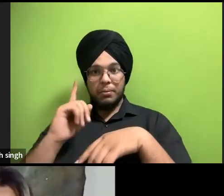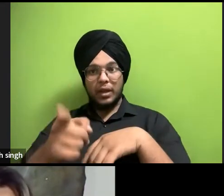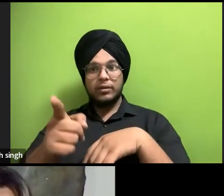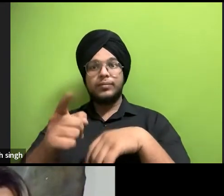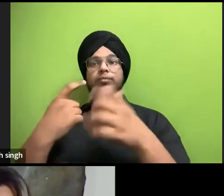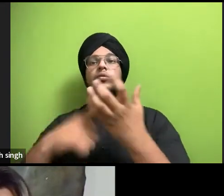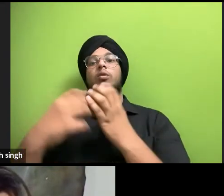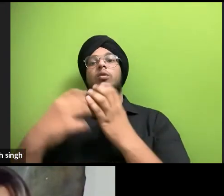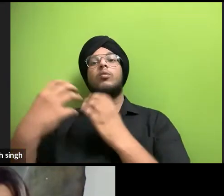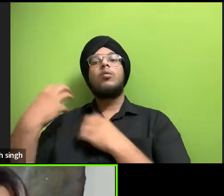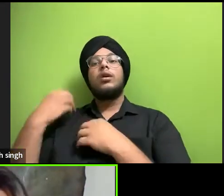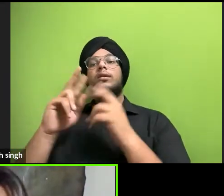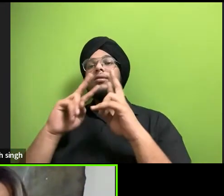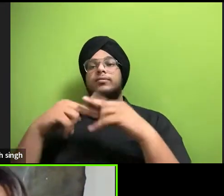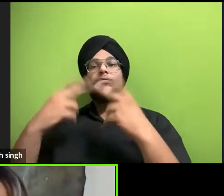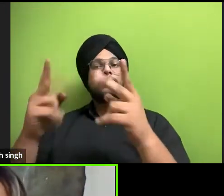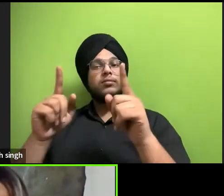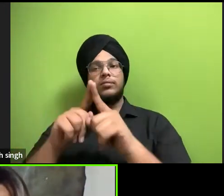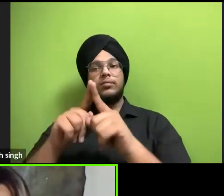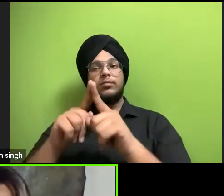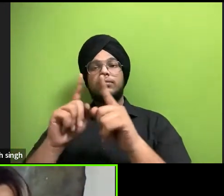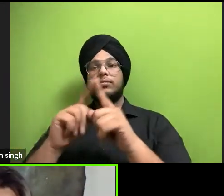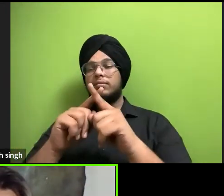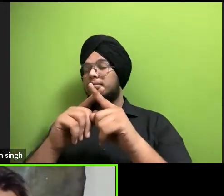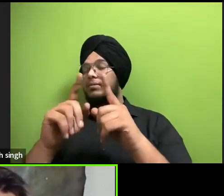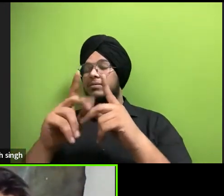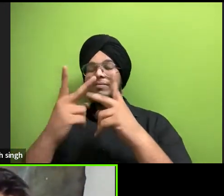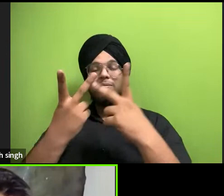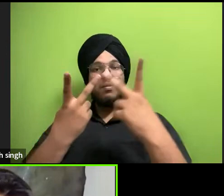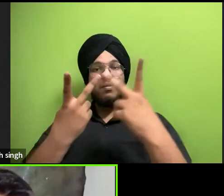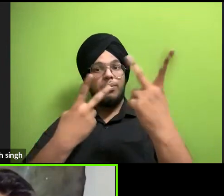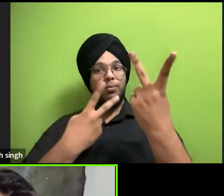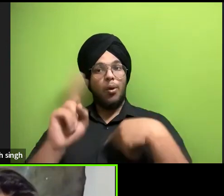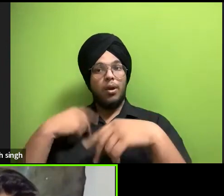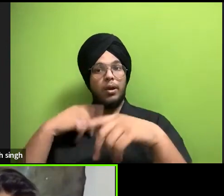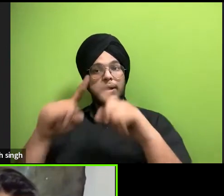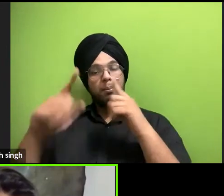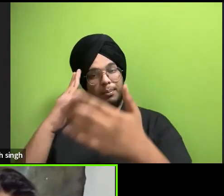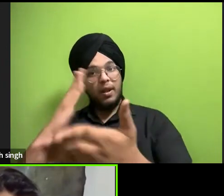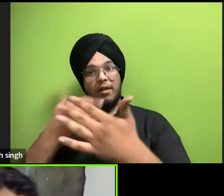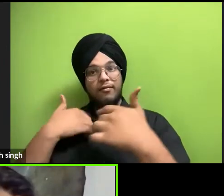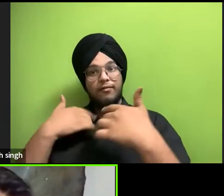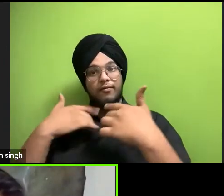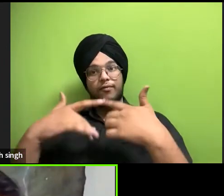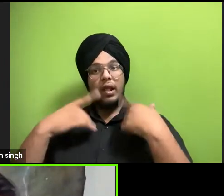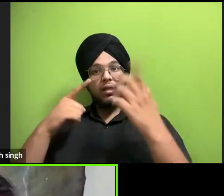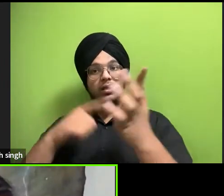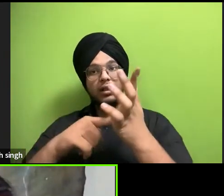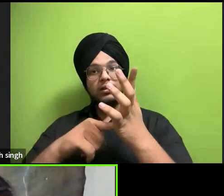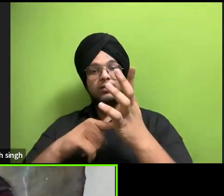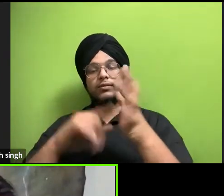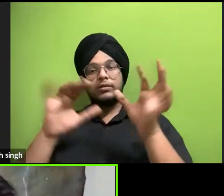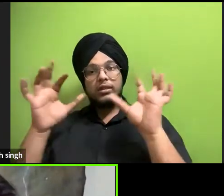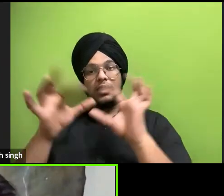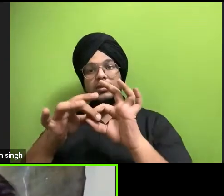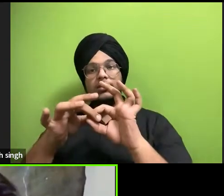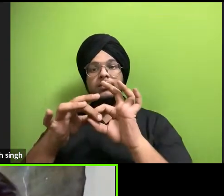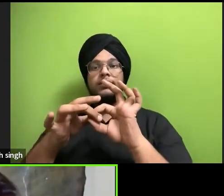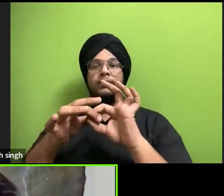response to the museum was so overwhelming that I felt that this was part of